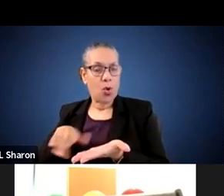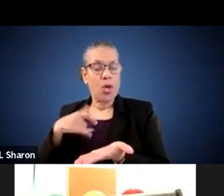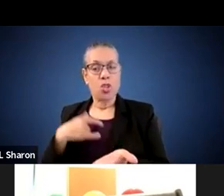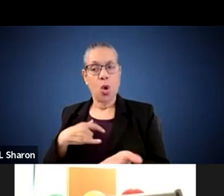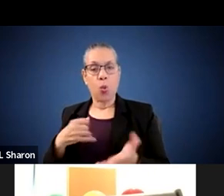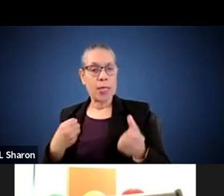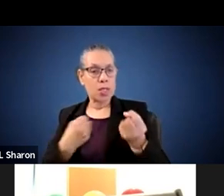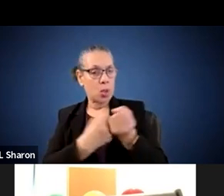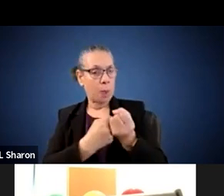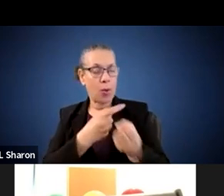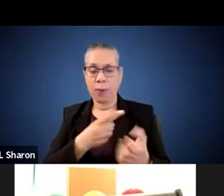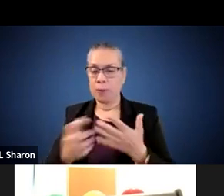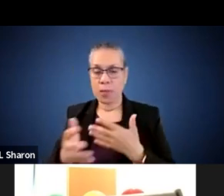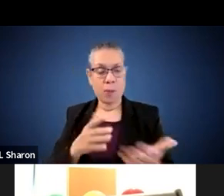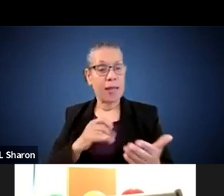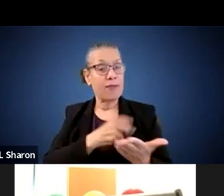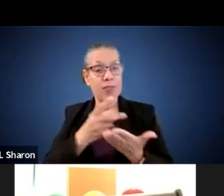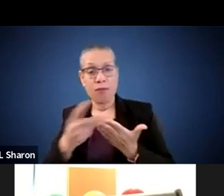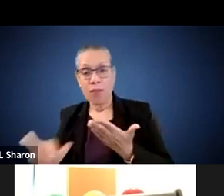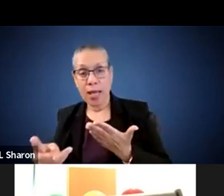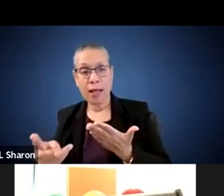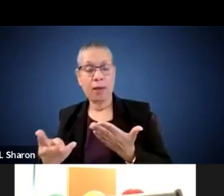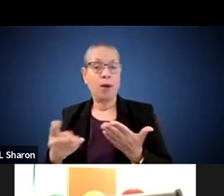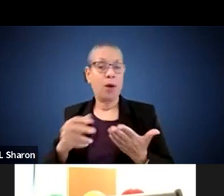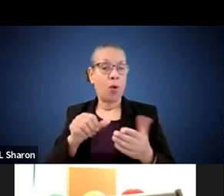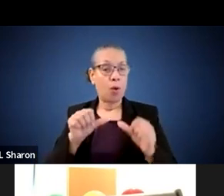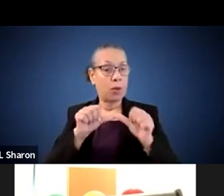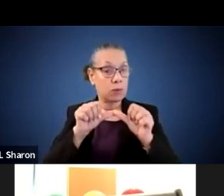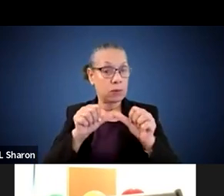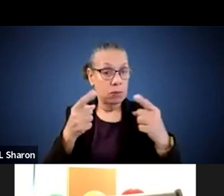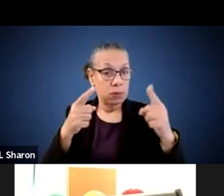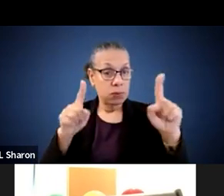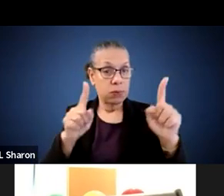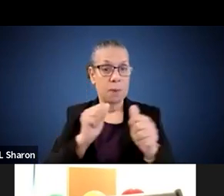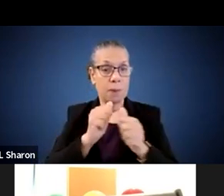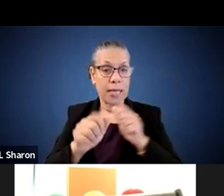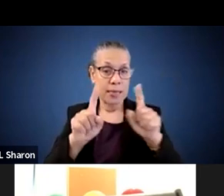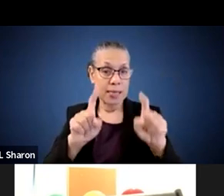process even if they aren't able to pass the exam the first time around